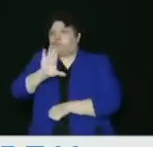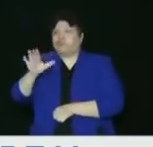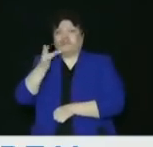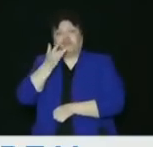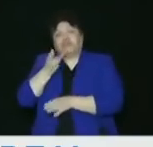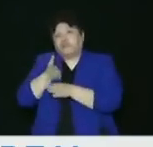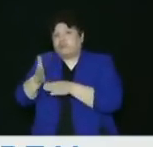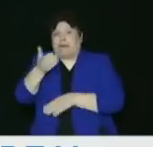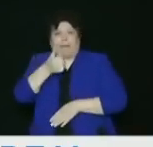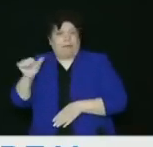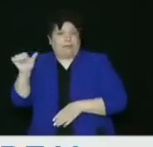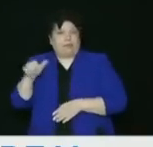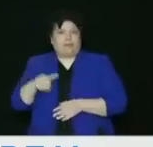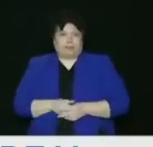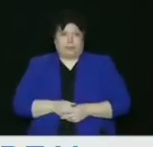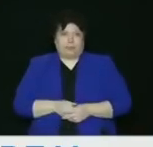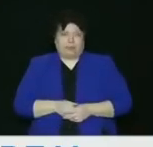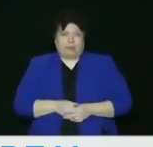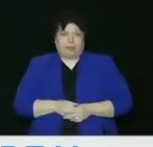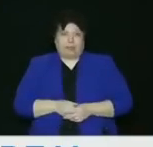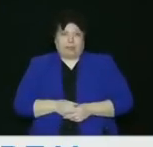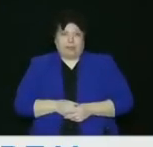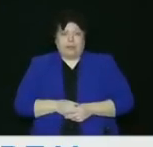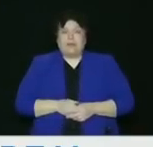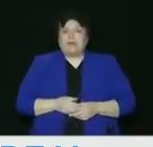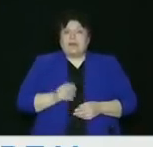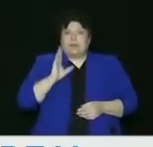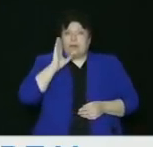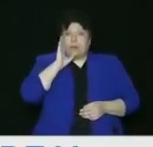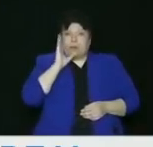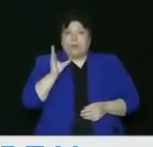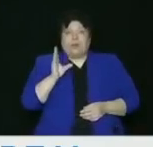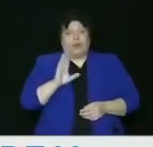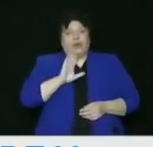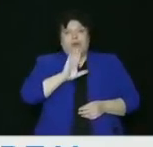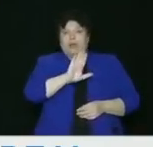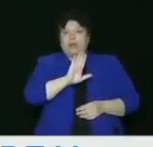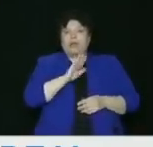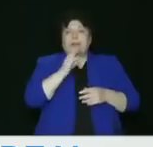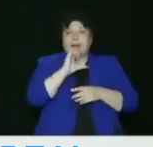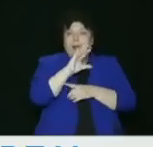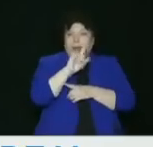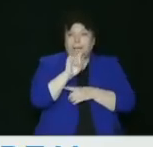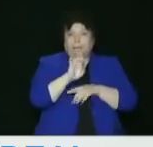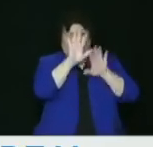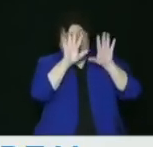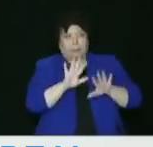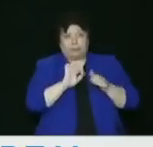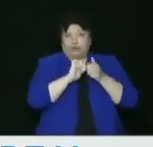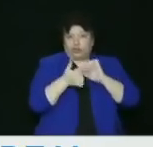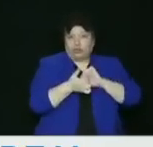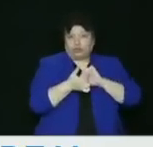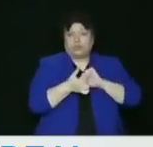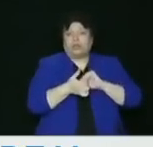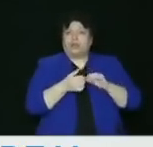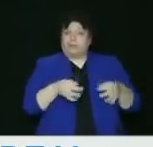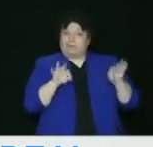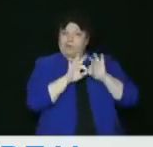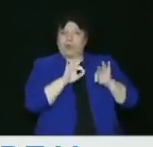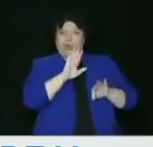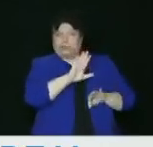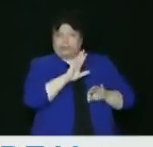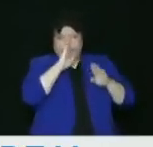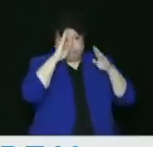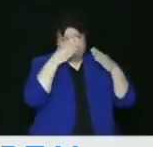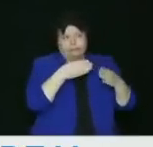contre la crise climatique. We will fight climate change and try to create well-paid jobs for the